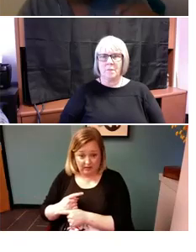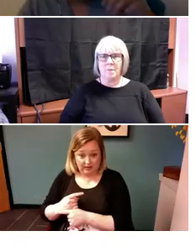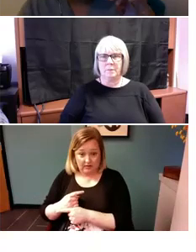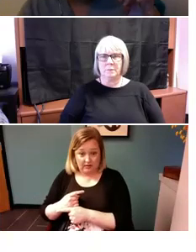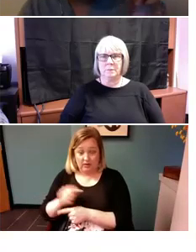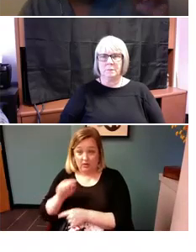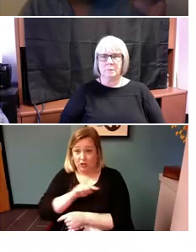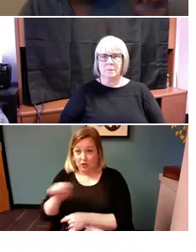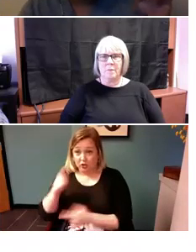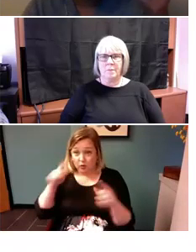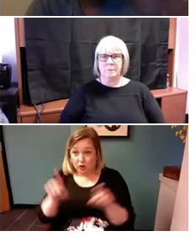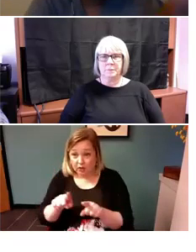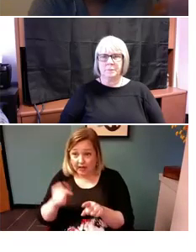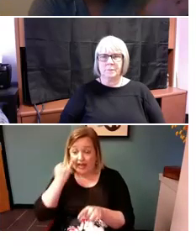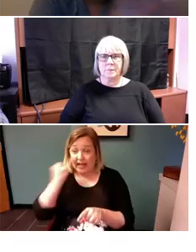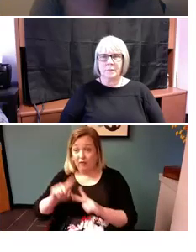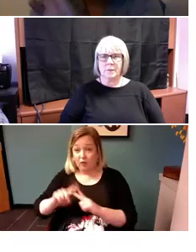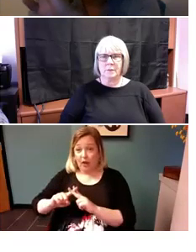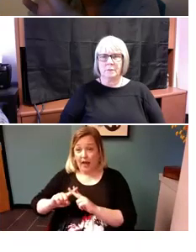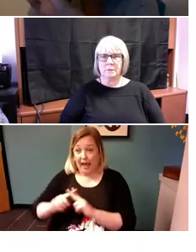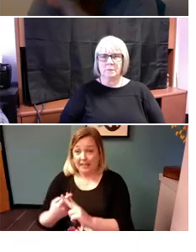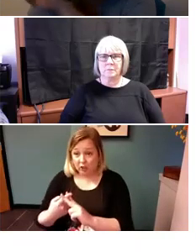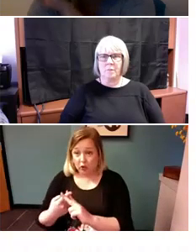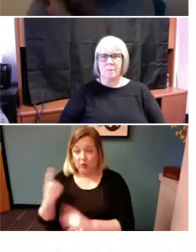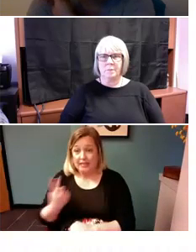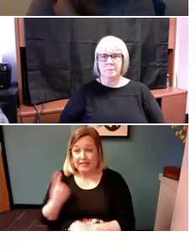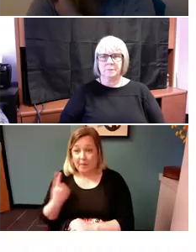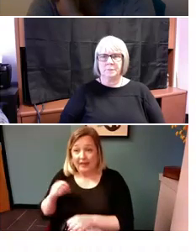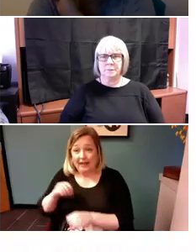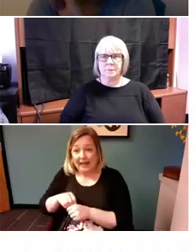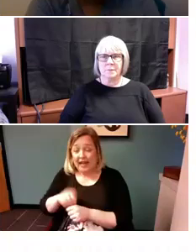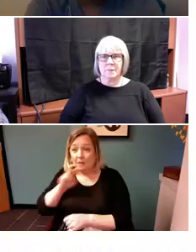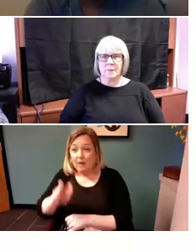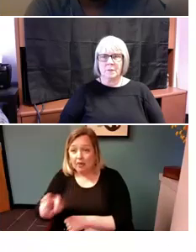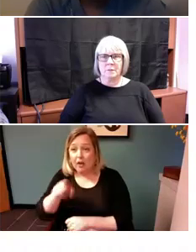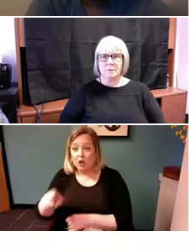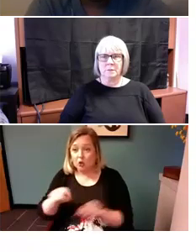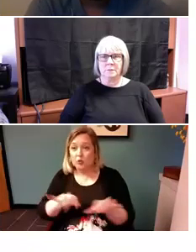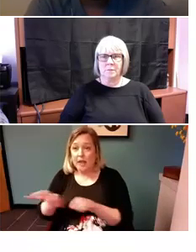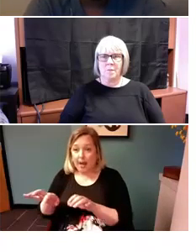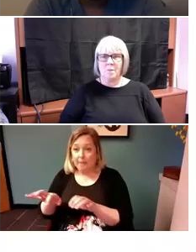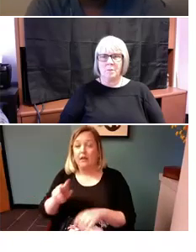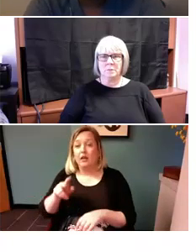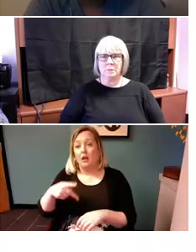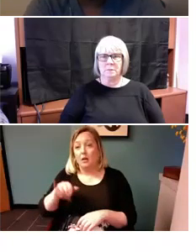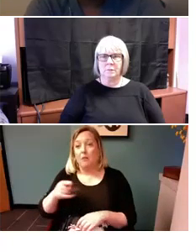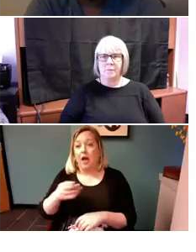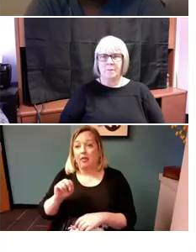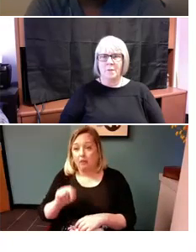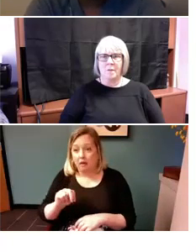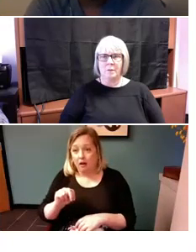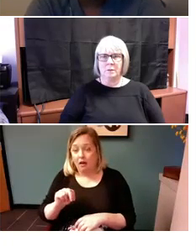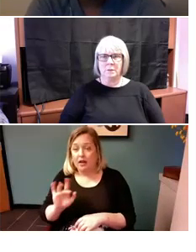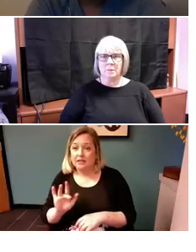that when we execute something in Python, we say Python space program.py, or if we want to execute something